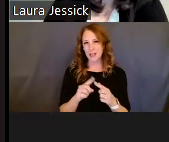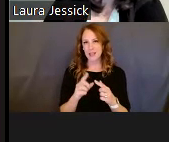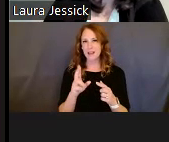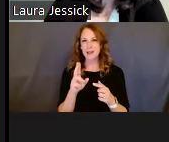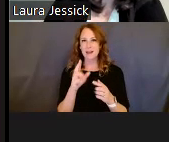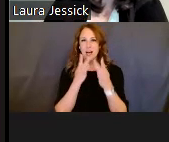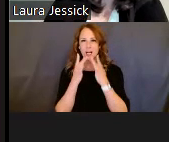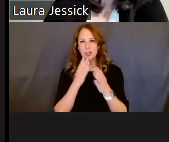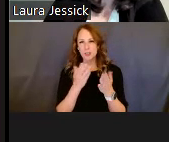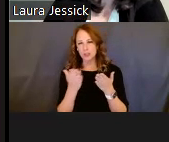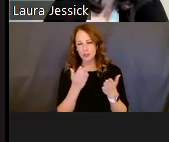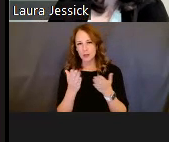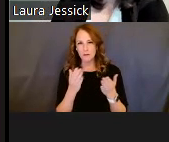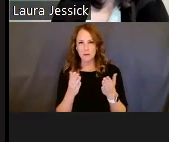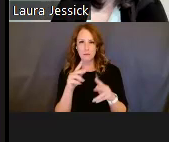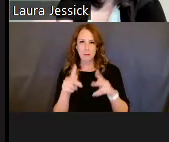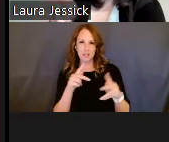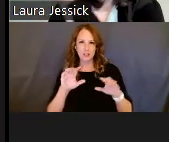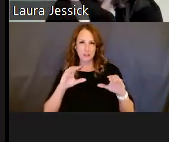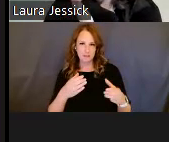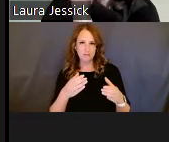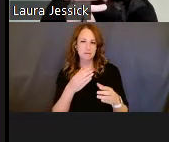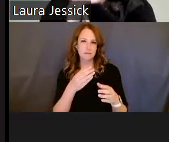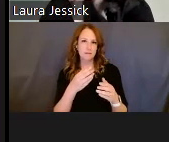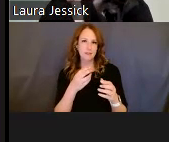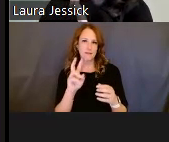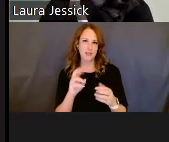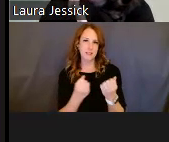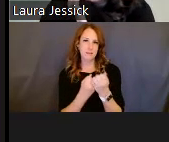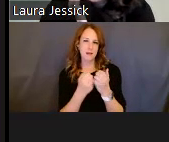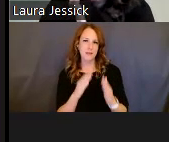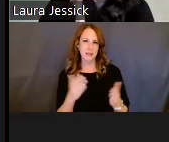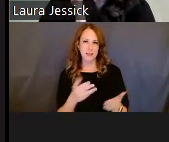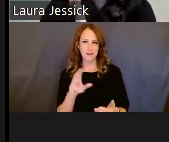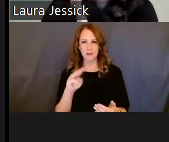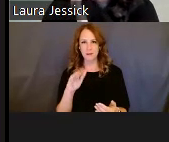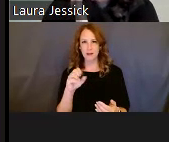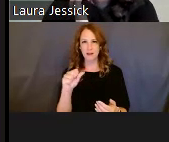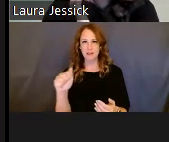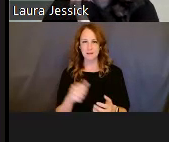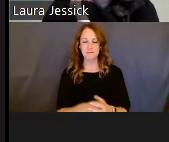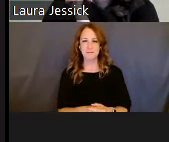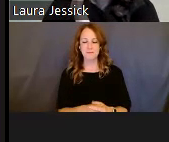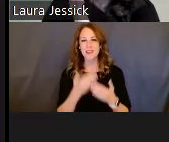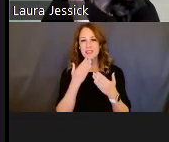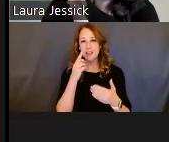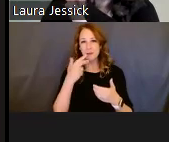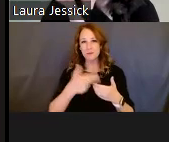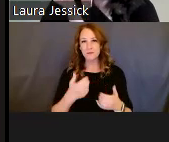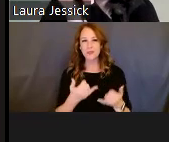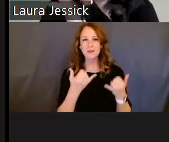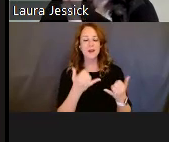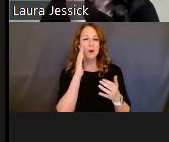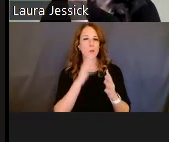Policy Advocate here at MCASA. So thank you for being with us. Yeah, so we're going to go ahead and dive